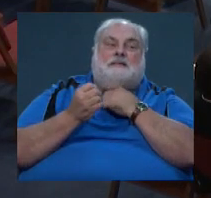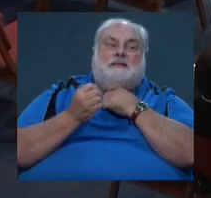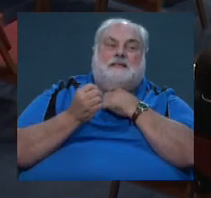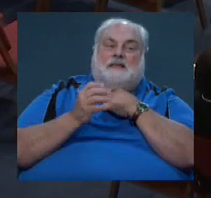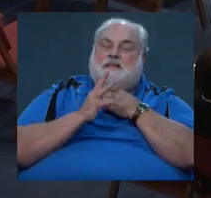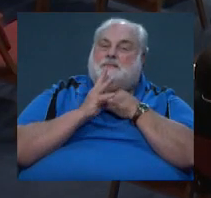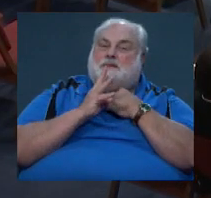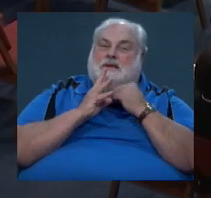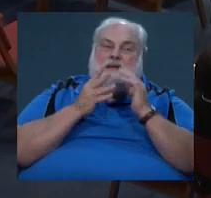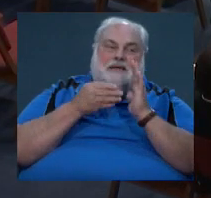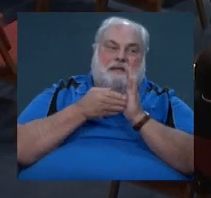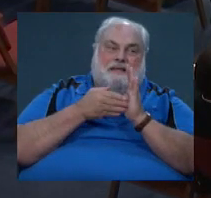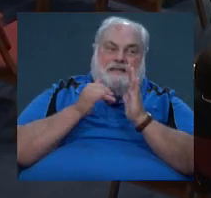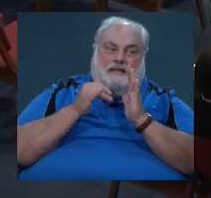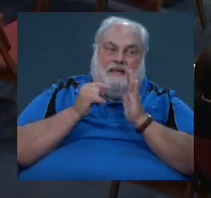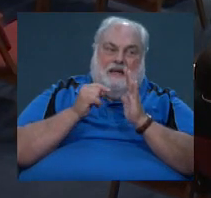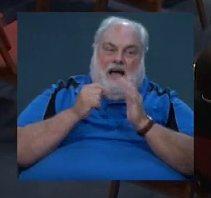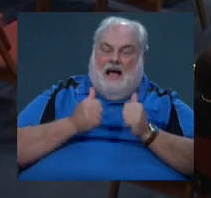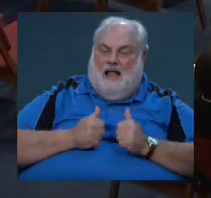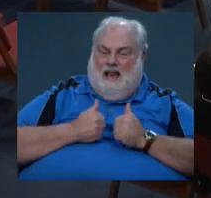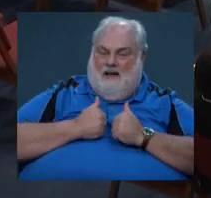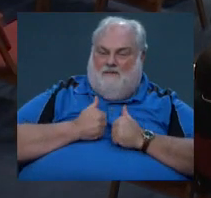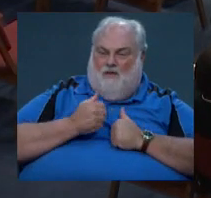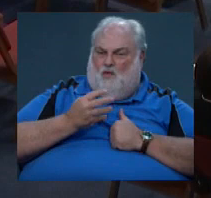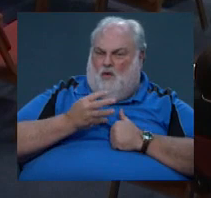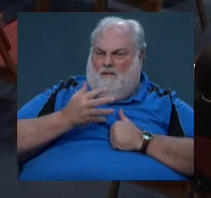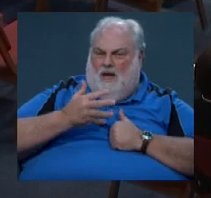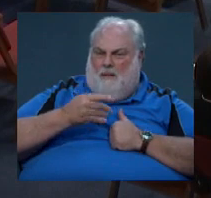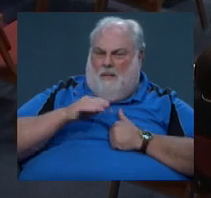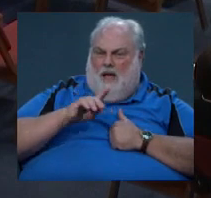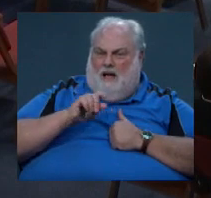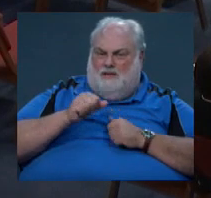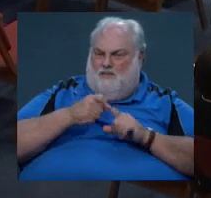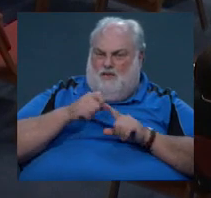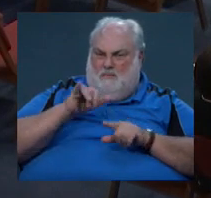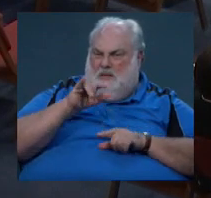would speak against it. I live 4 or 5 blocks north of there.